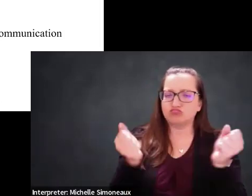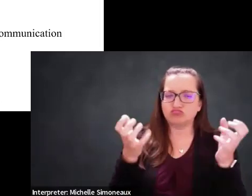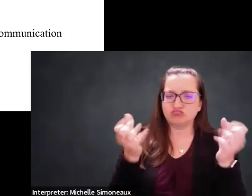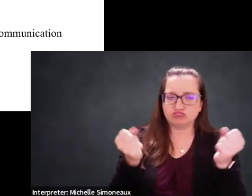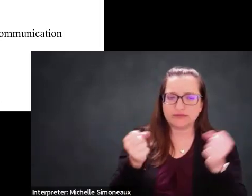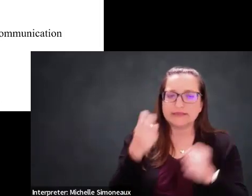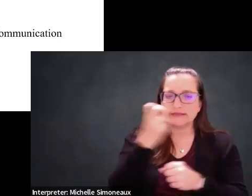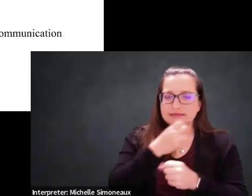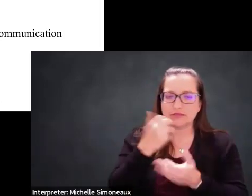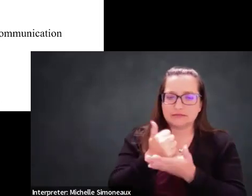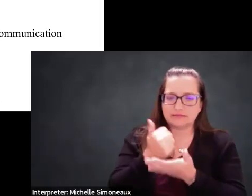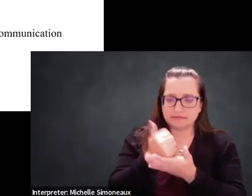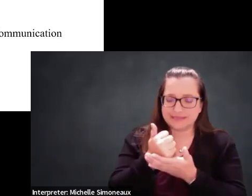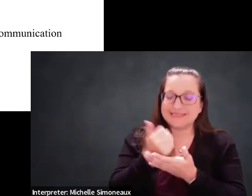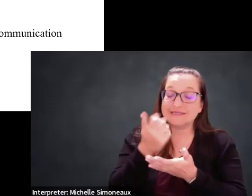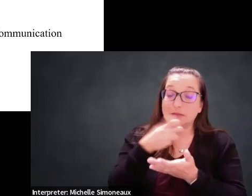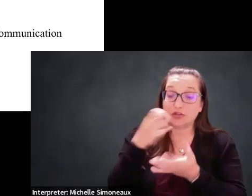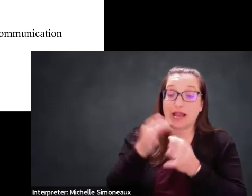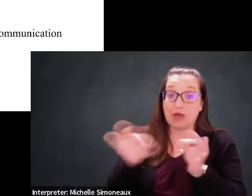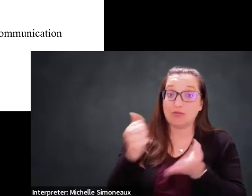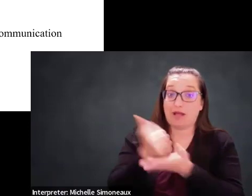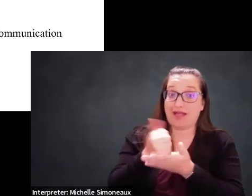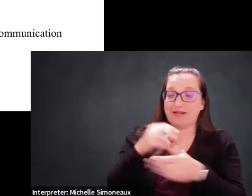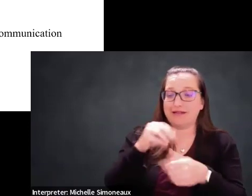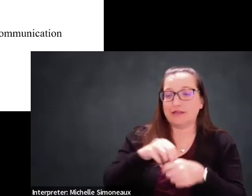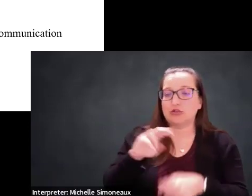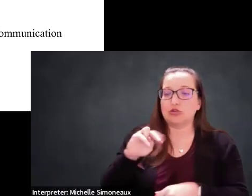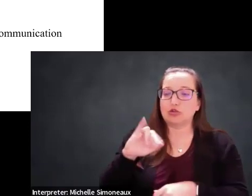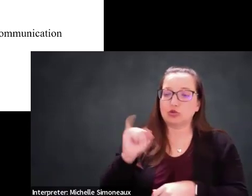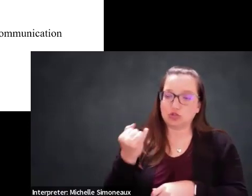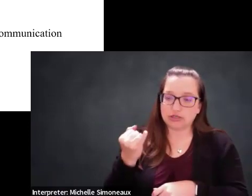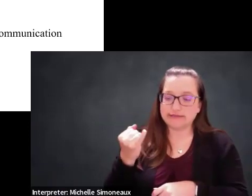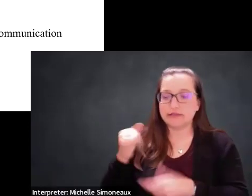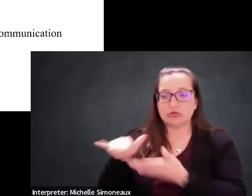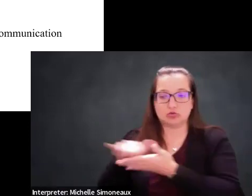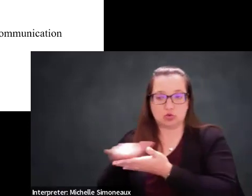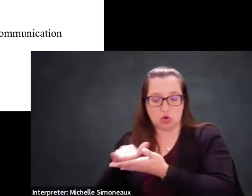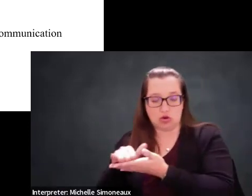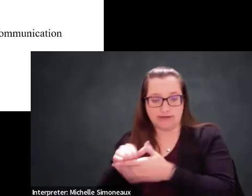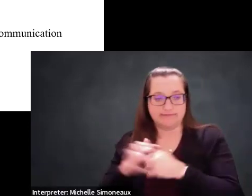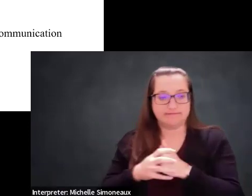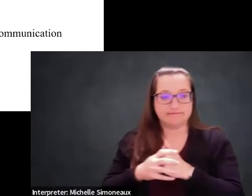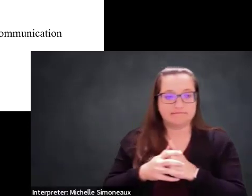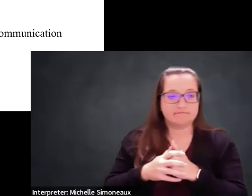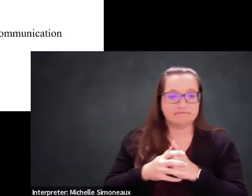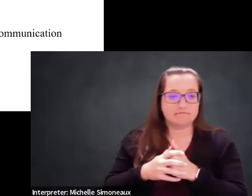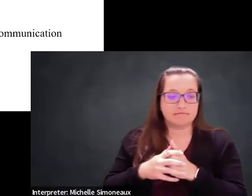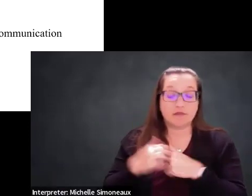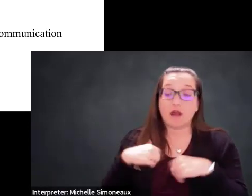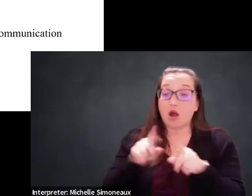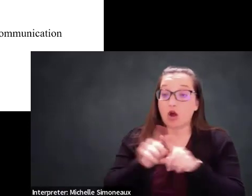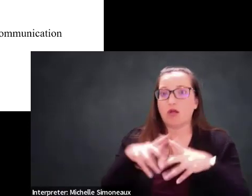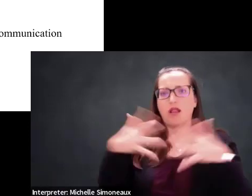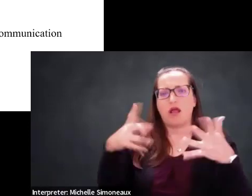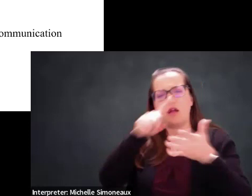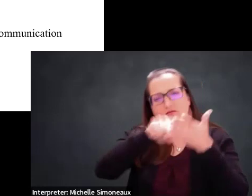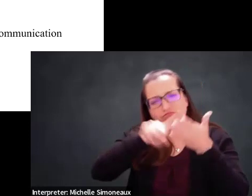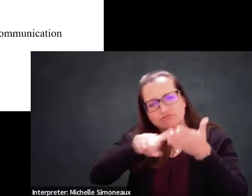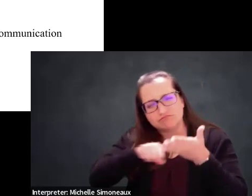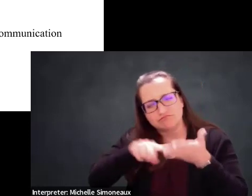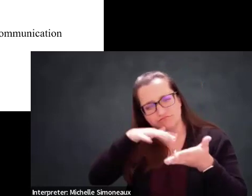and New York area. A couple other little things about me is that I have conducted a significant amount of research